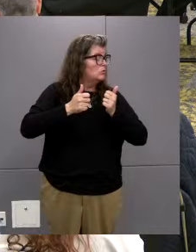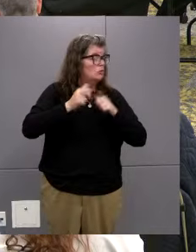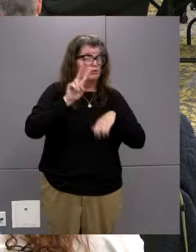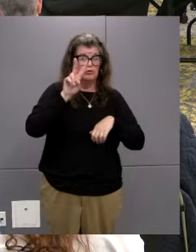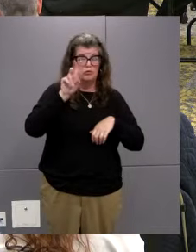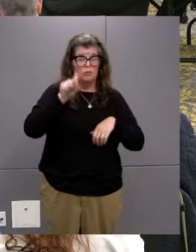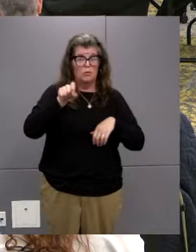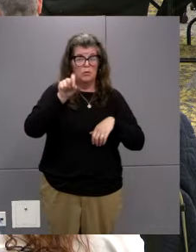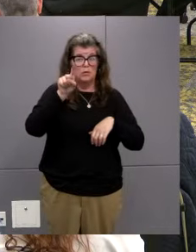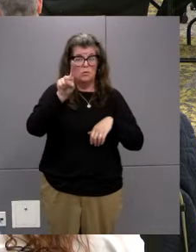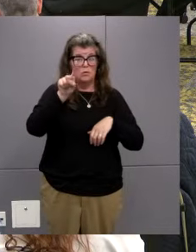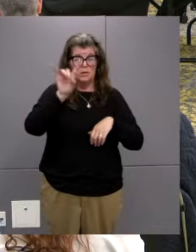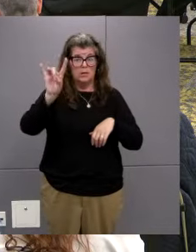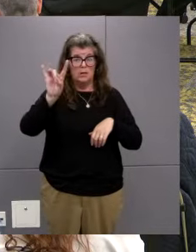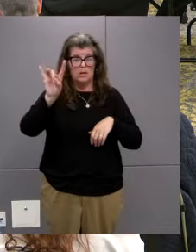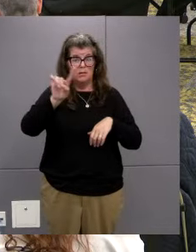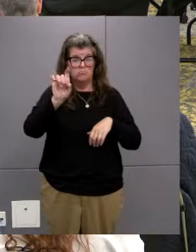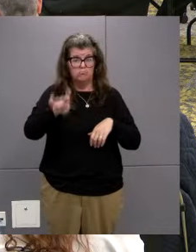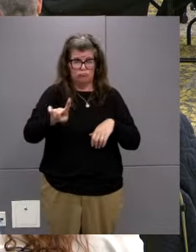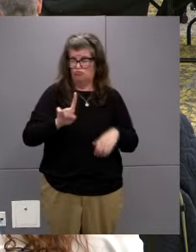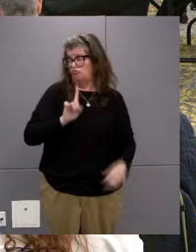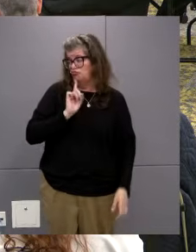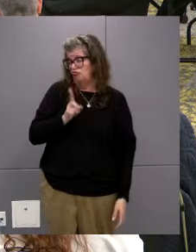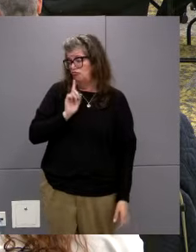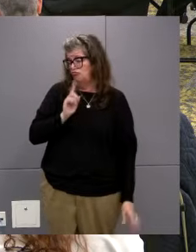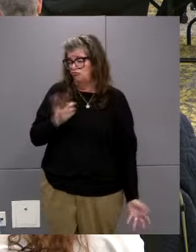2.18? Sure, that's fine.